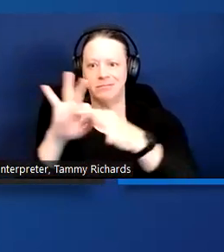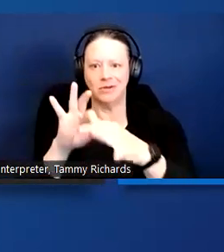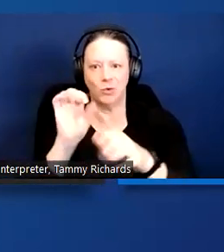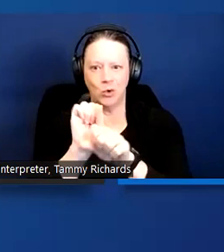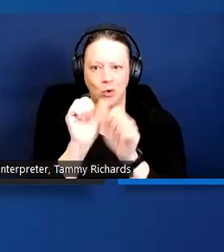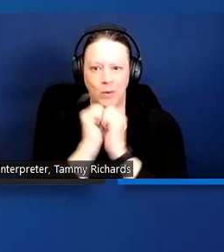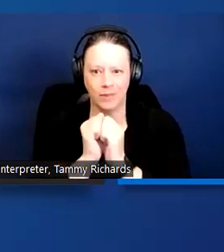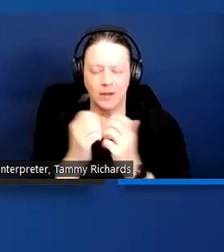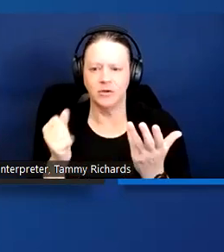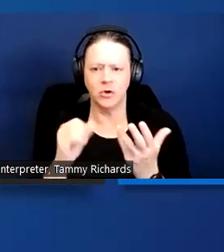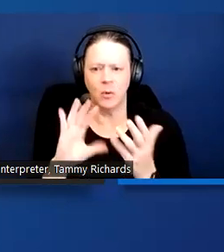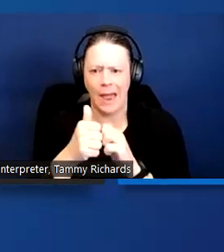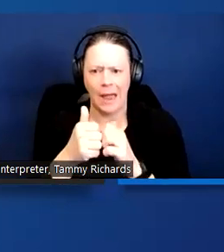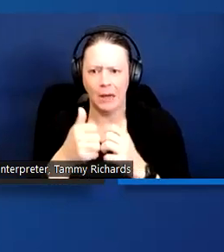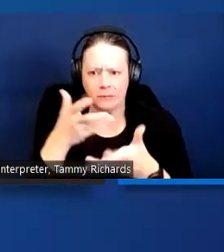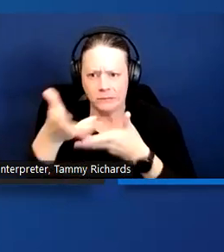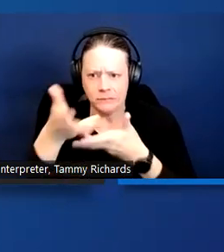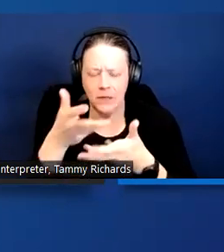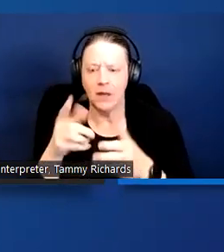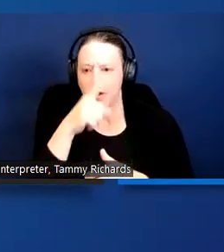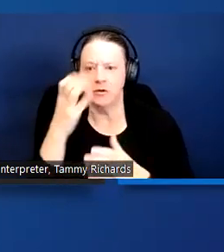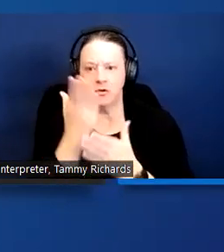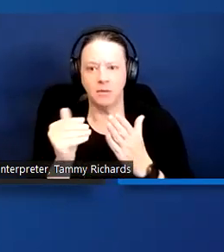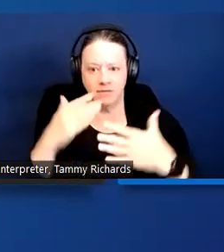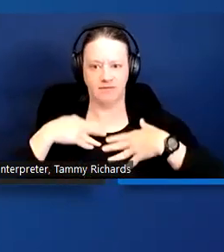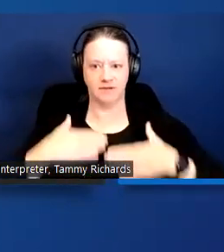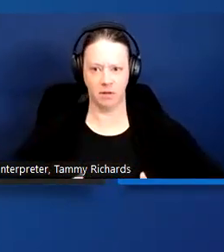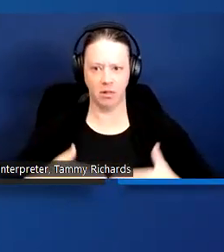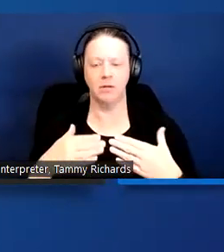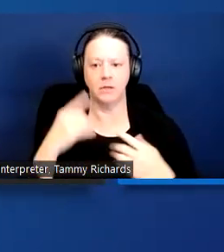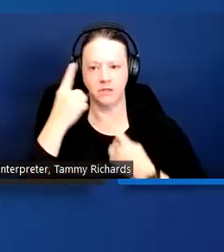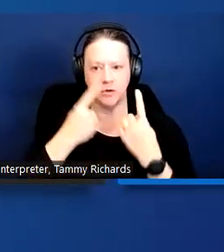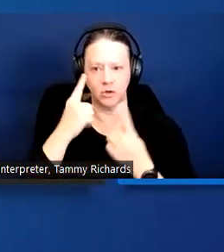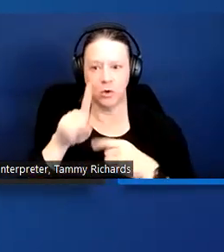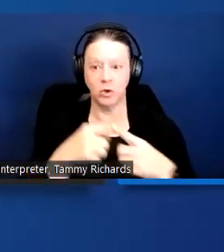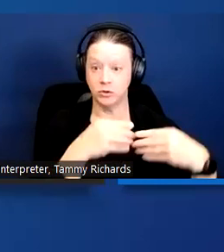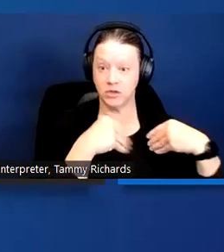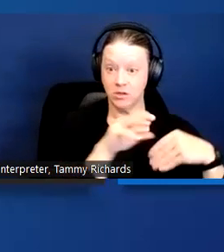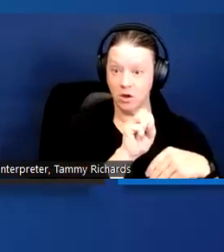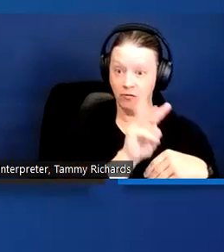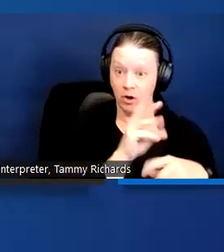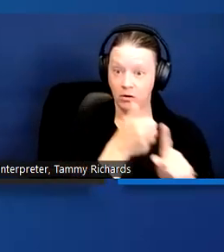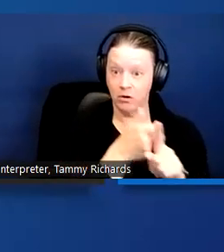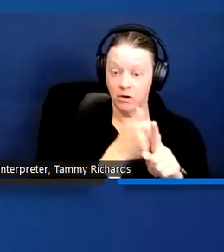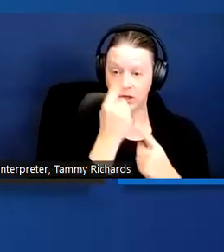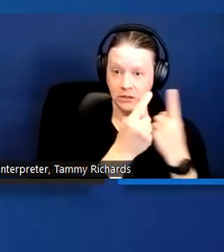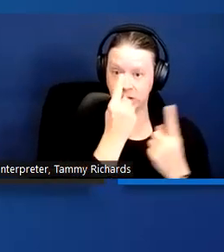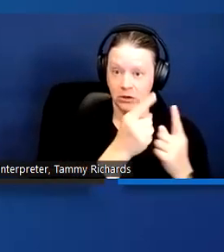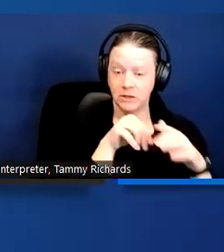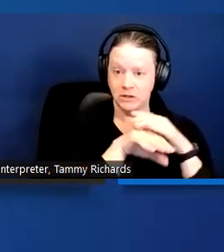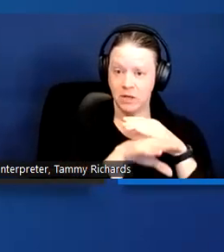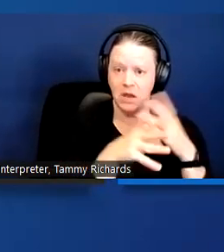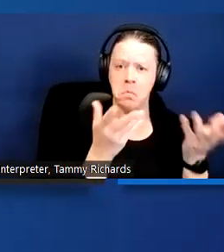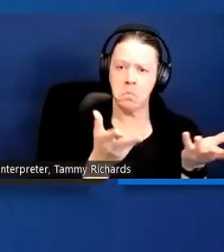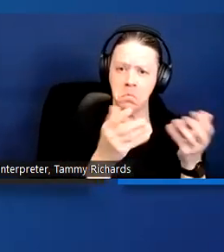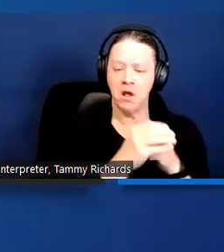is that going to have? Because there's also some physical considerations with that. When you're selling a piece of software and you're considering the accessibility, there's